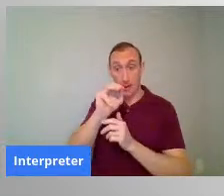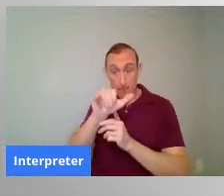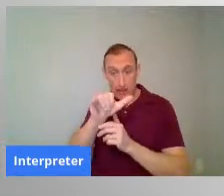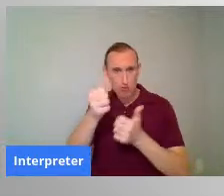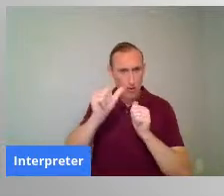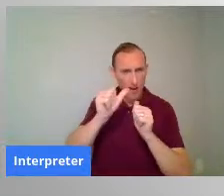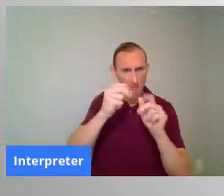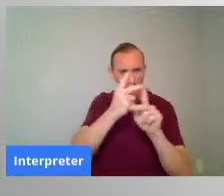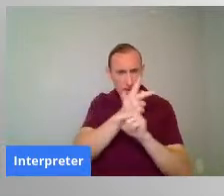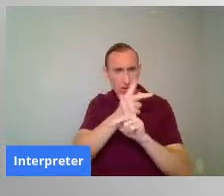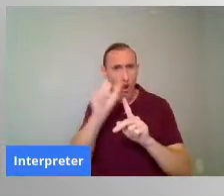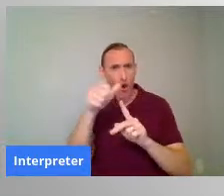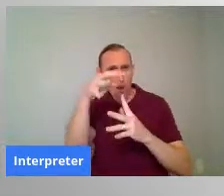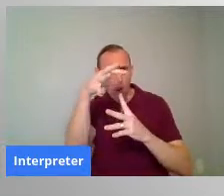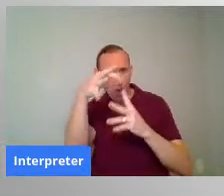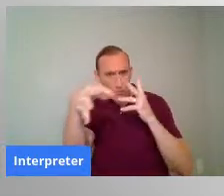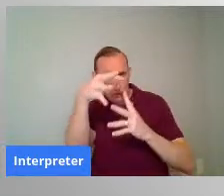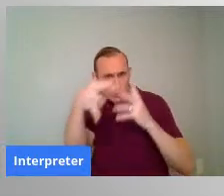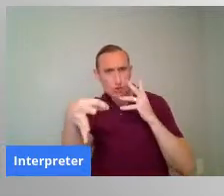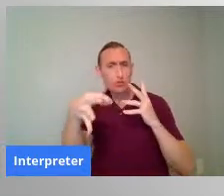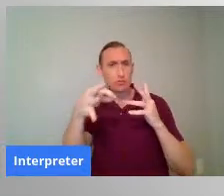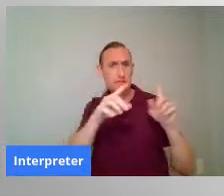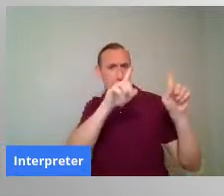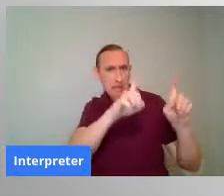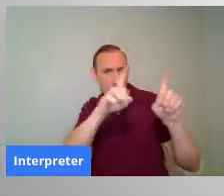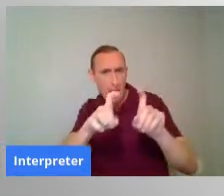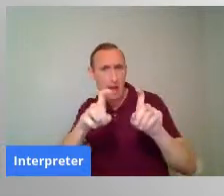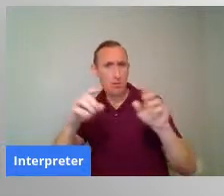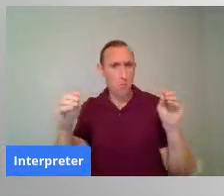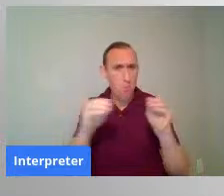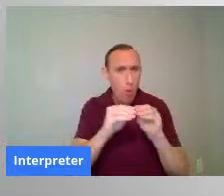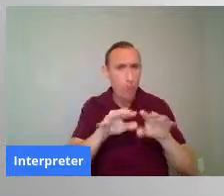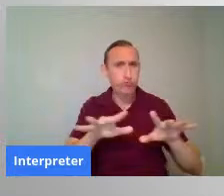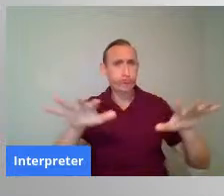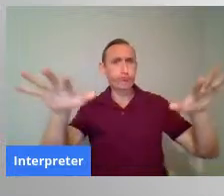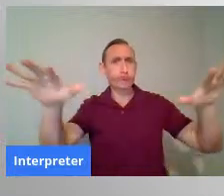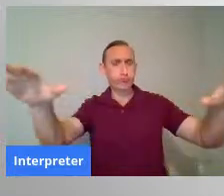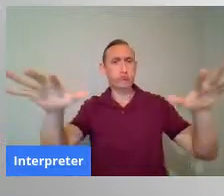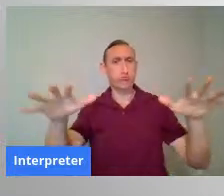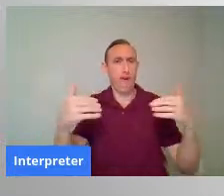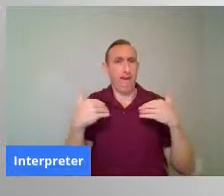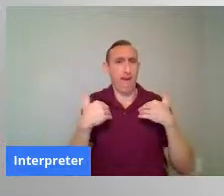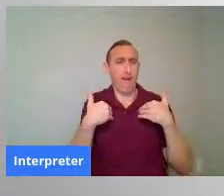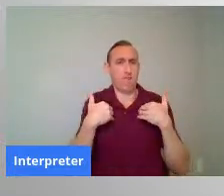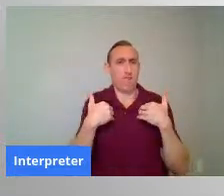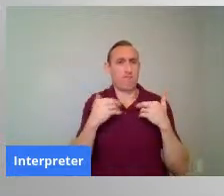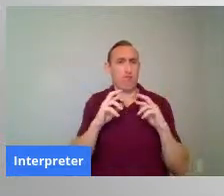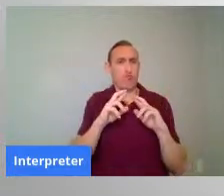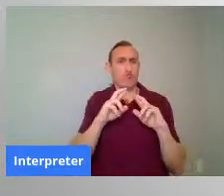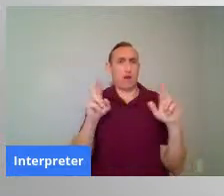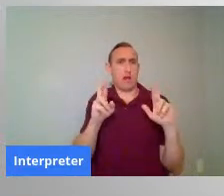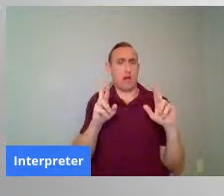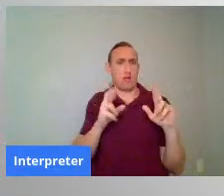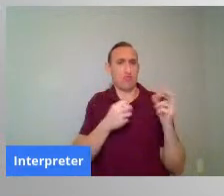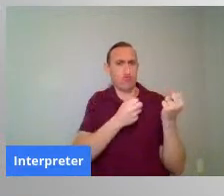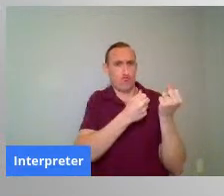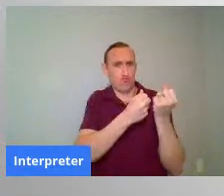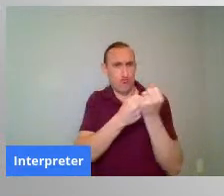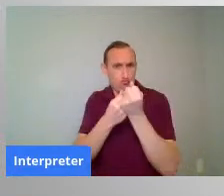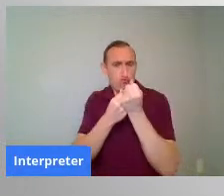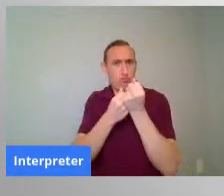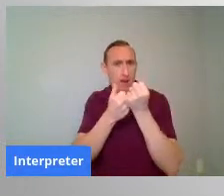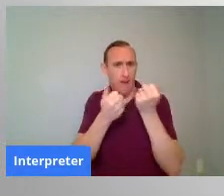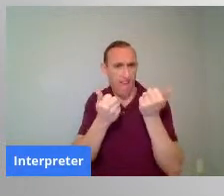test so that we can have as many mitigation strategies in place as possible. So have the mitigation